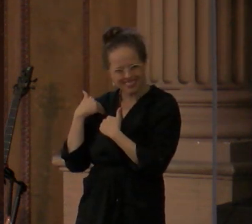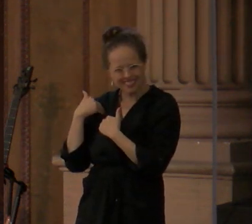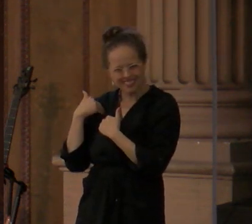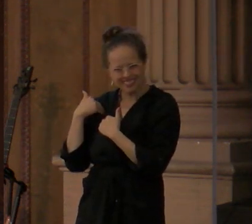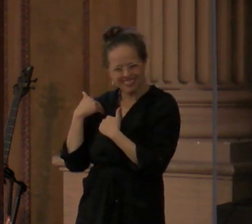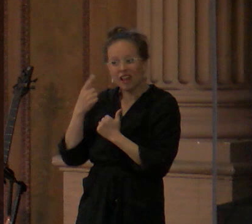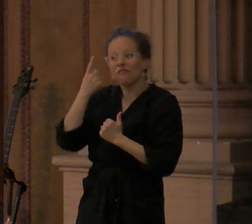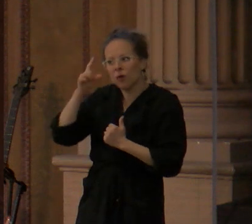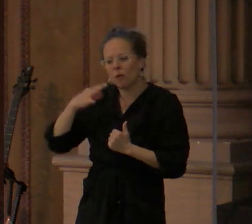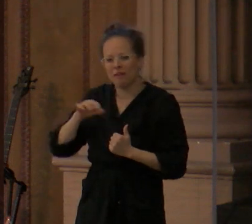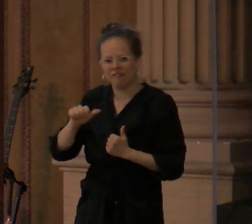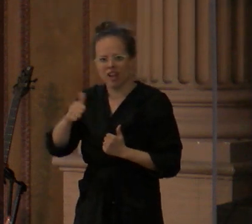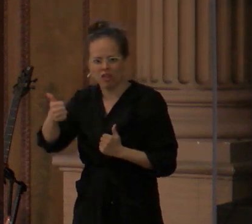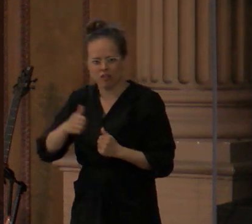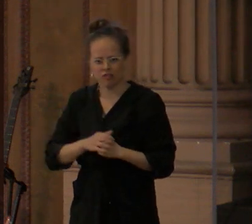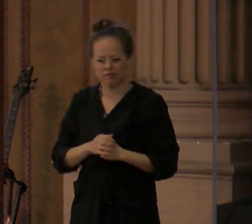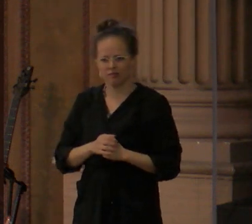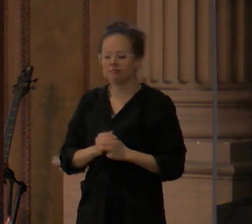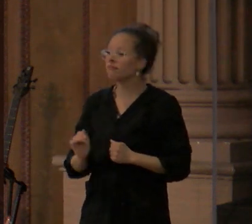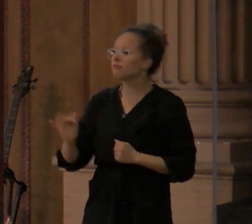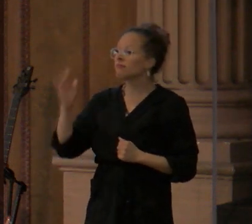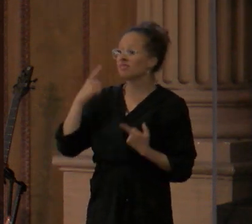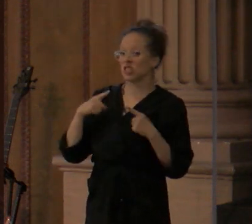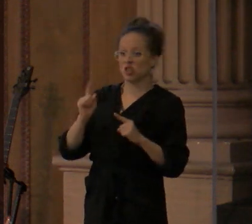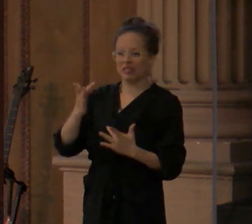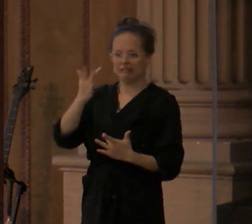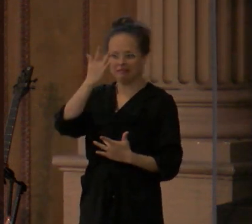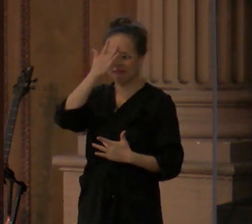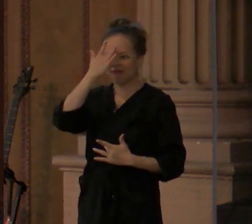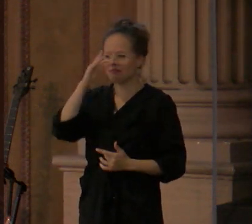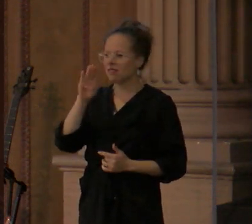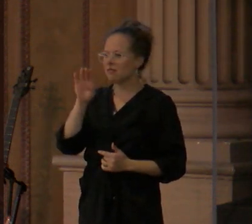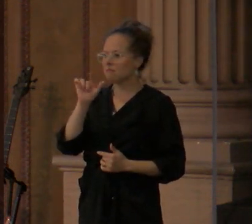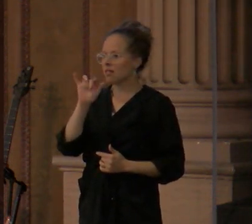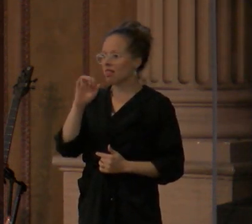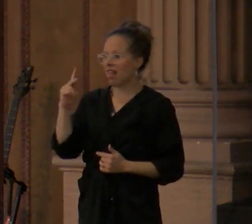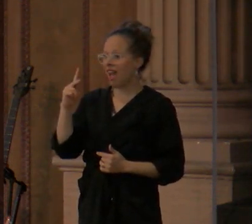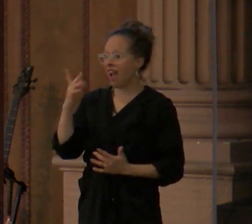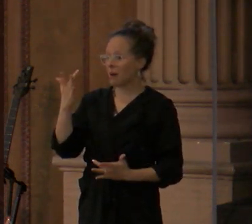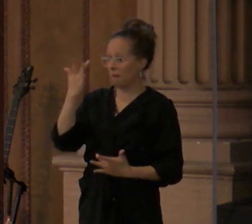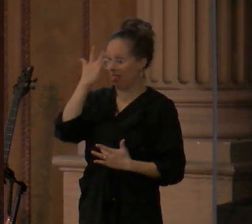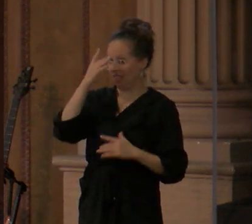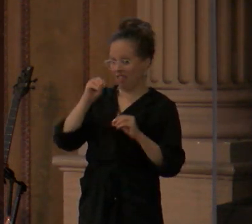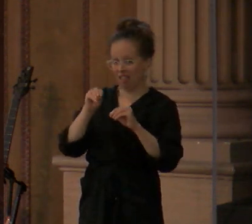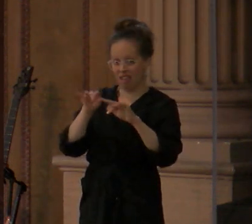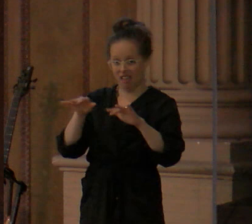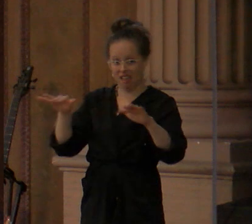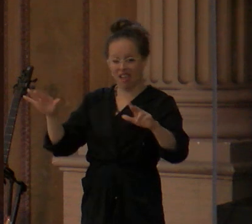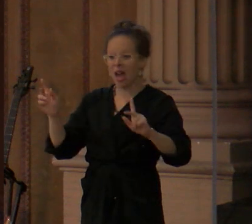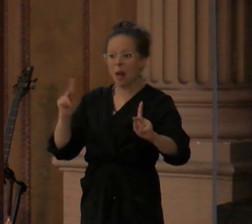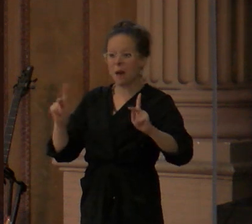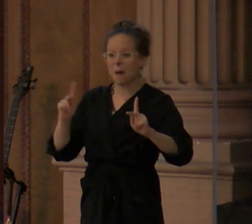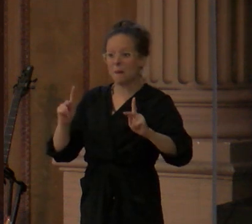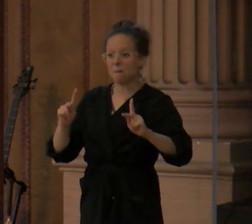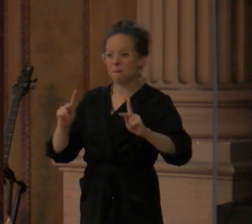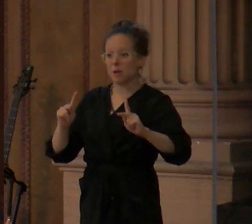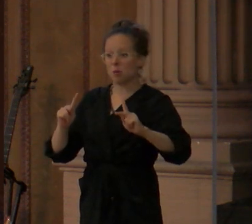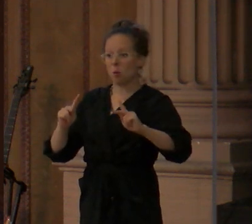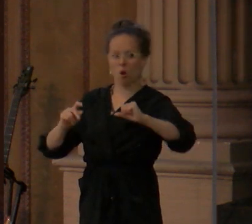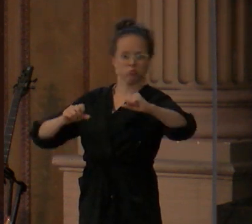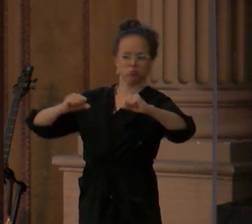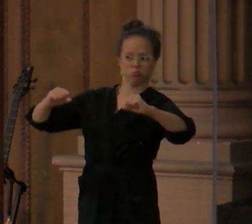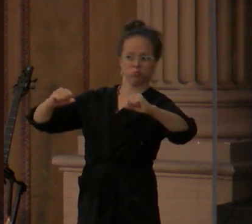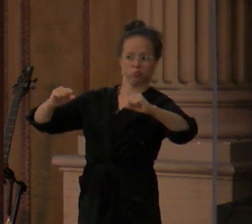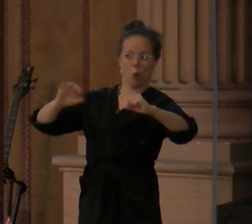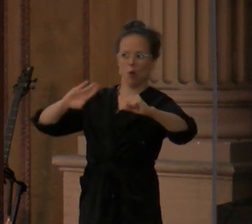Back during the Black Plague, people were infected and they were thrown out in the streets because nobody wanted to risk keeping them in their house. These are